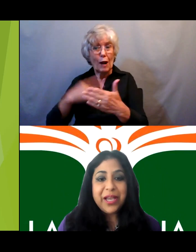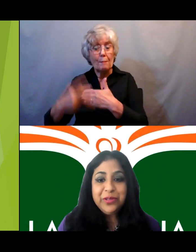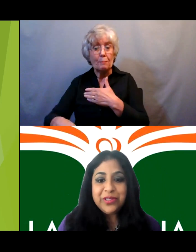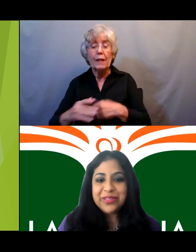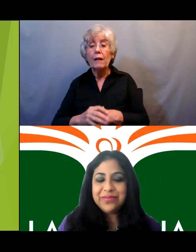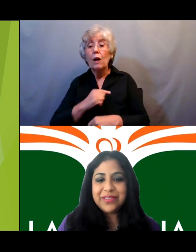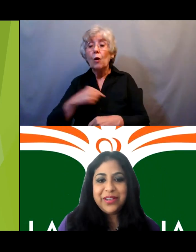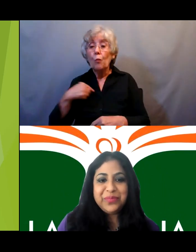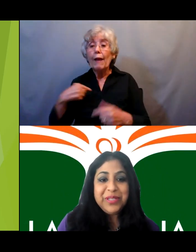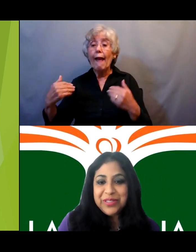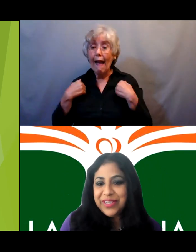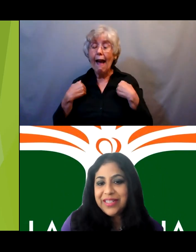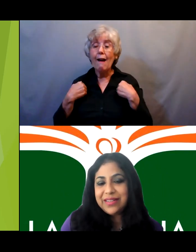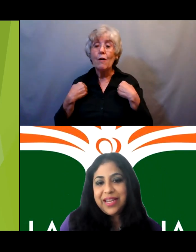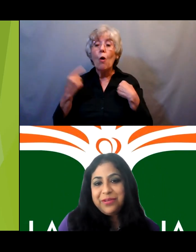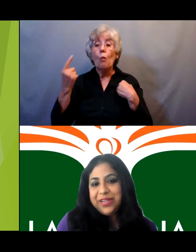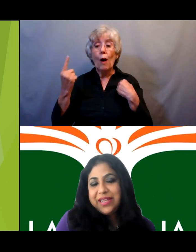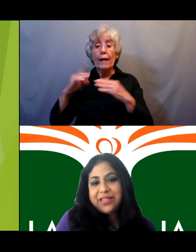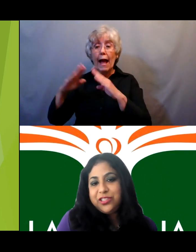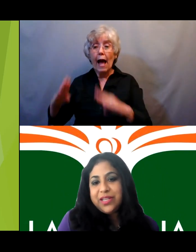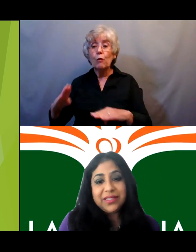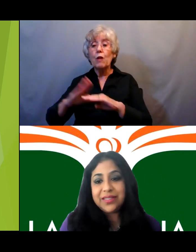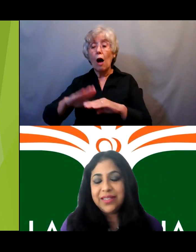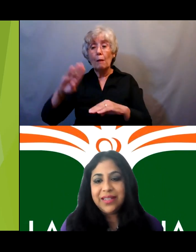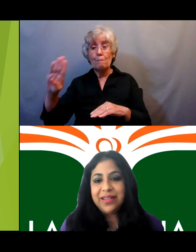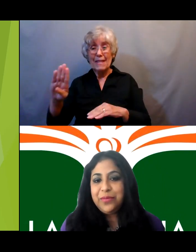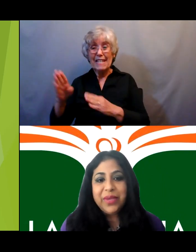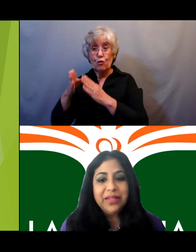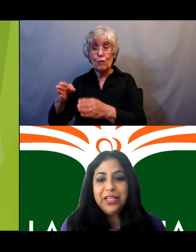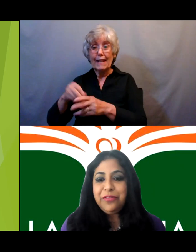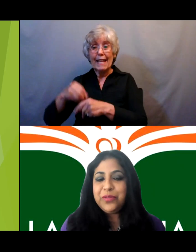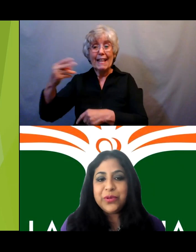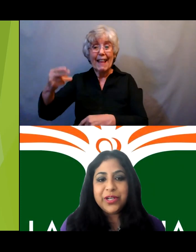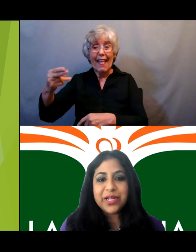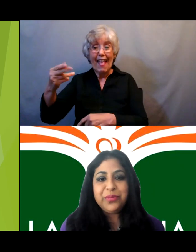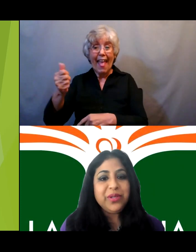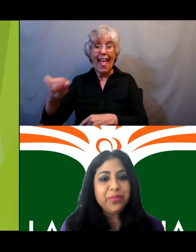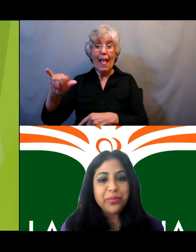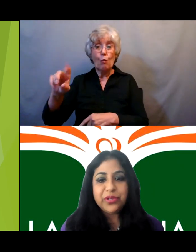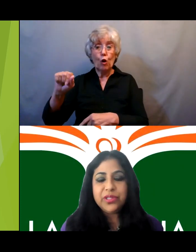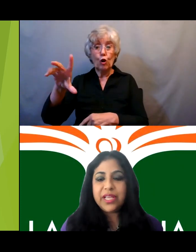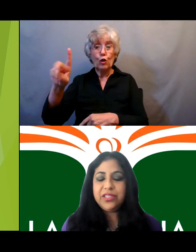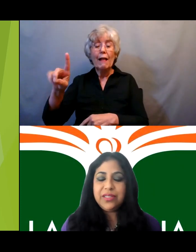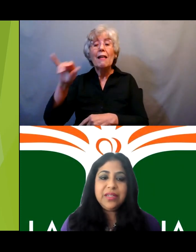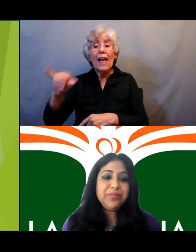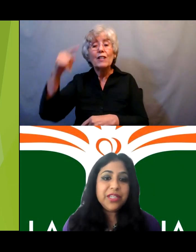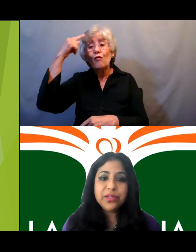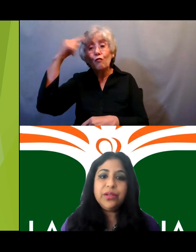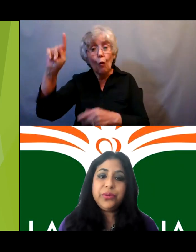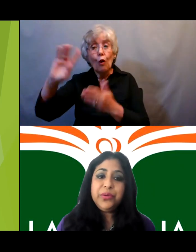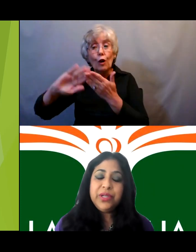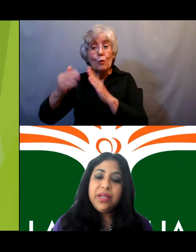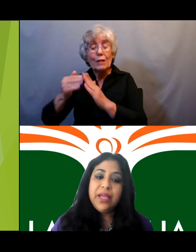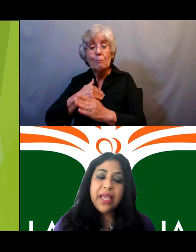a house on B Street in Hayward, and it's just mainly for community members that just need a place